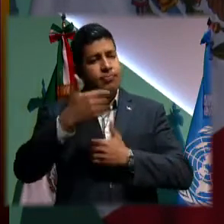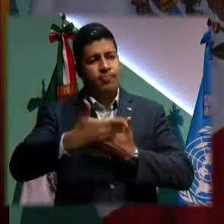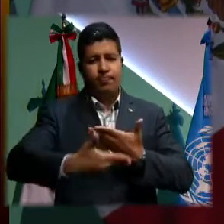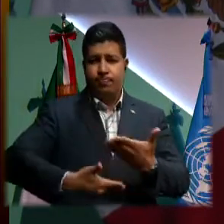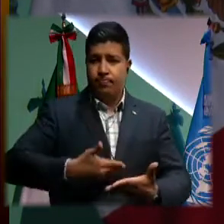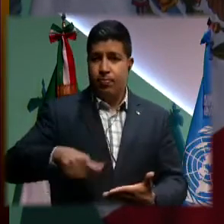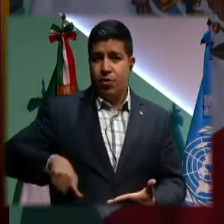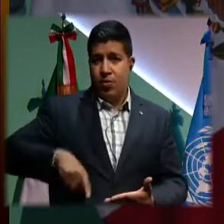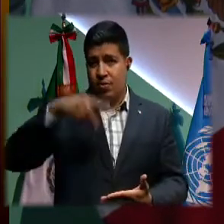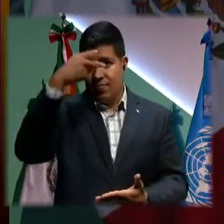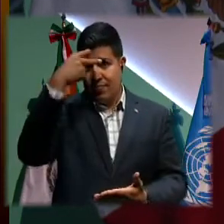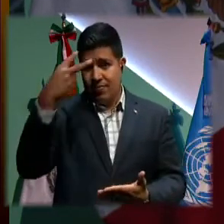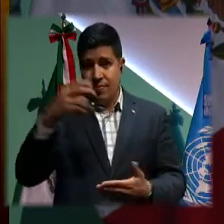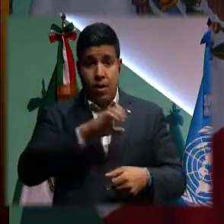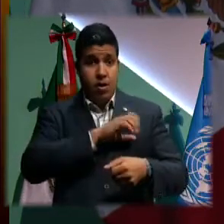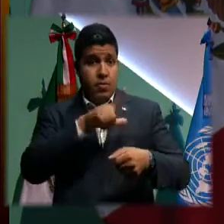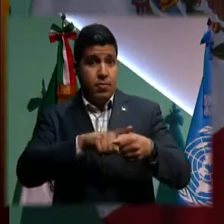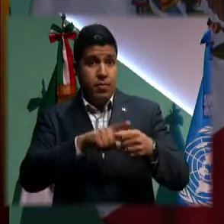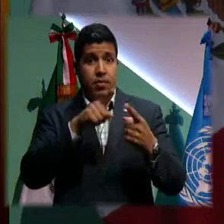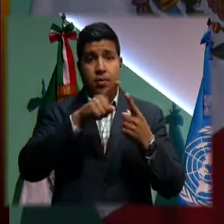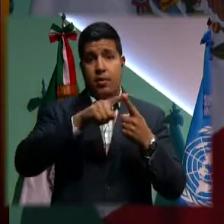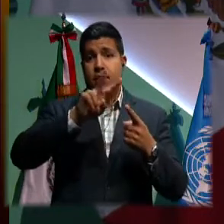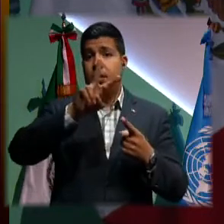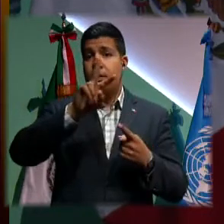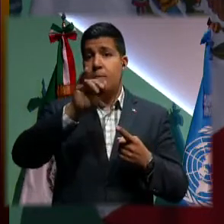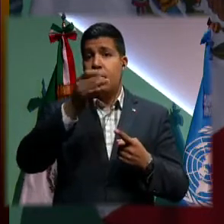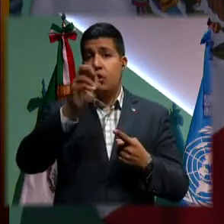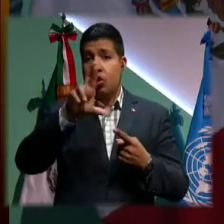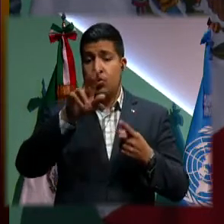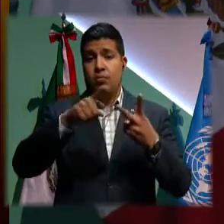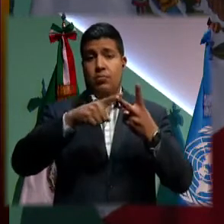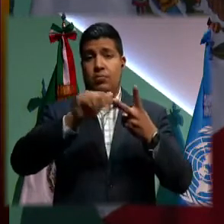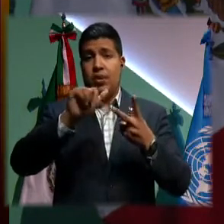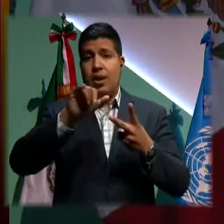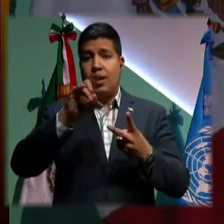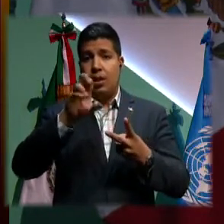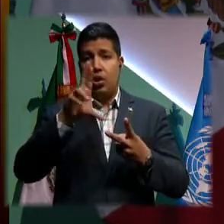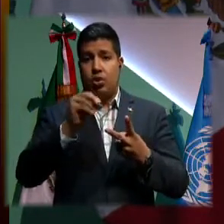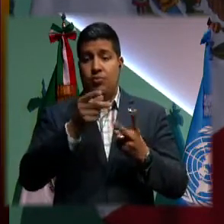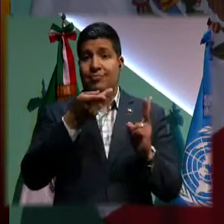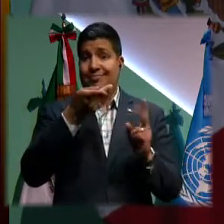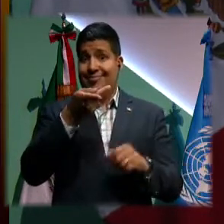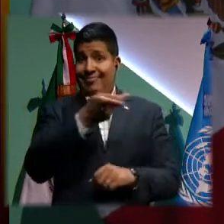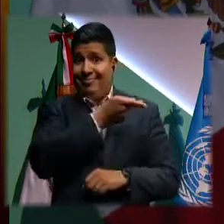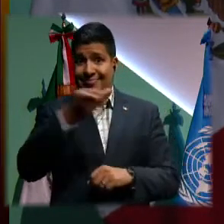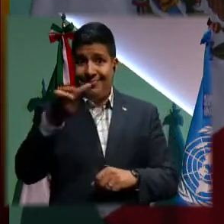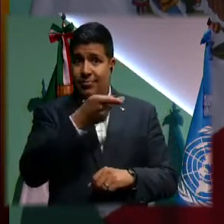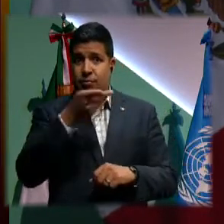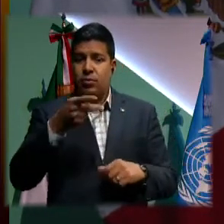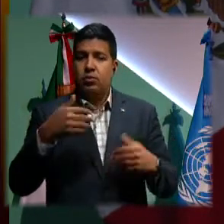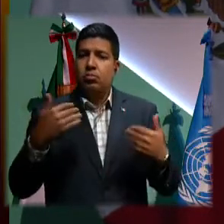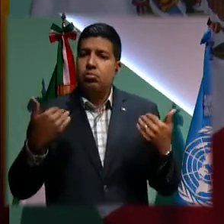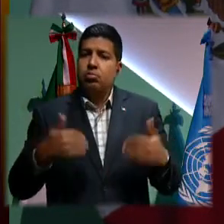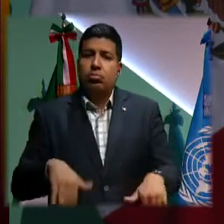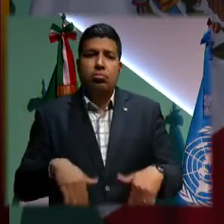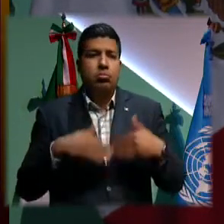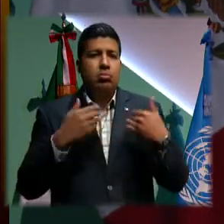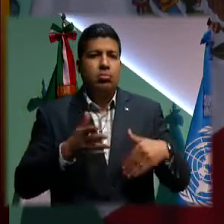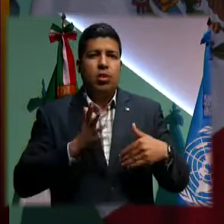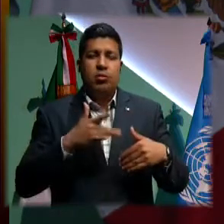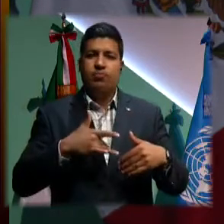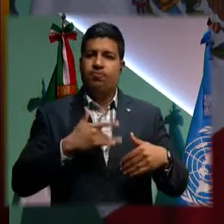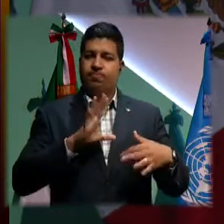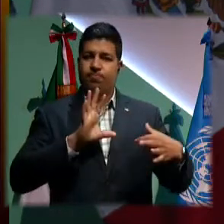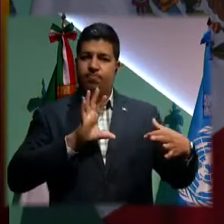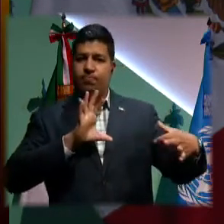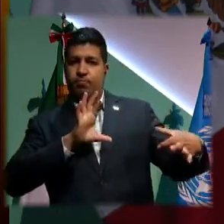and Alejandro, who have become close and dear allies over this past year, together with other